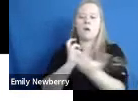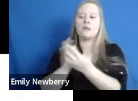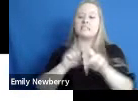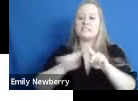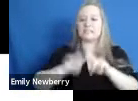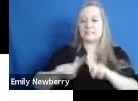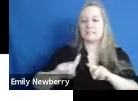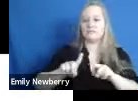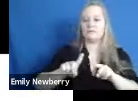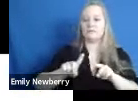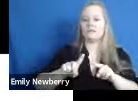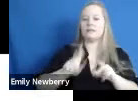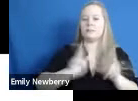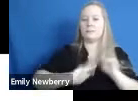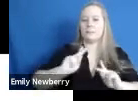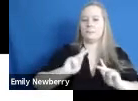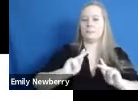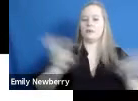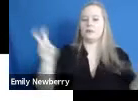Valley, also